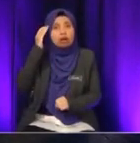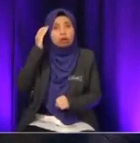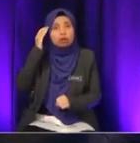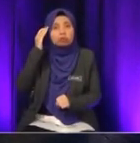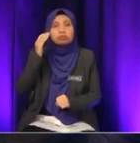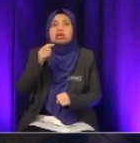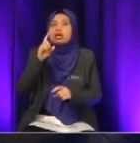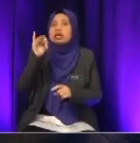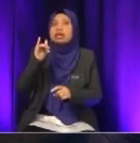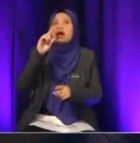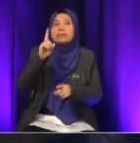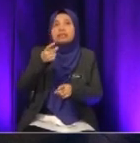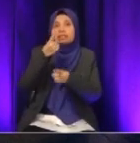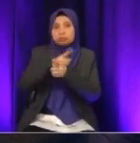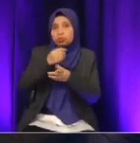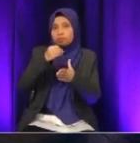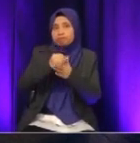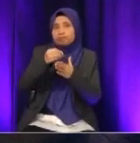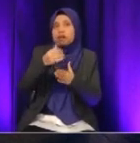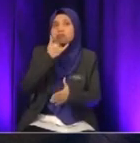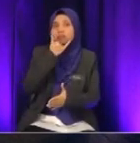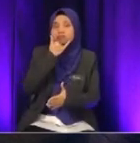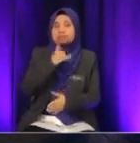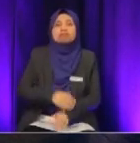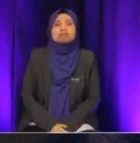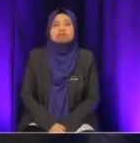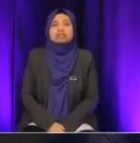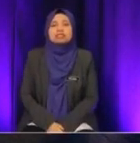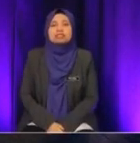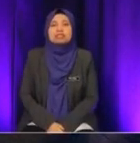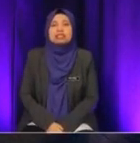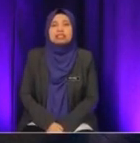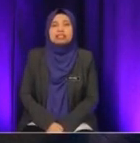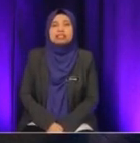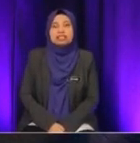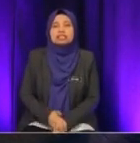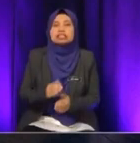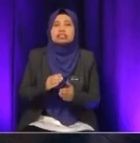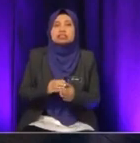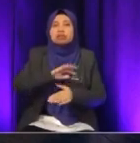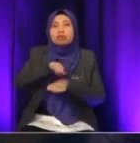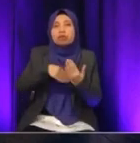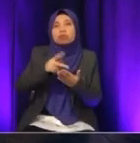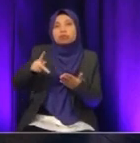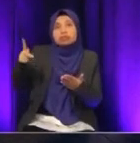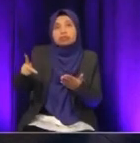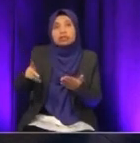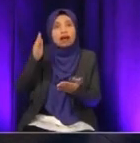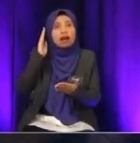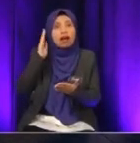right one. True. All right. Thank okay, you. Okay, now for the next question, why don't we let our students yes. to do their task? Pupils, are everyone ready?